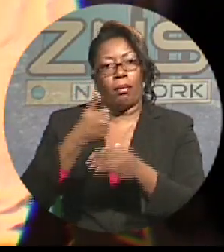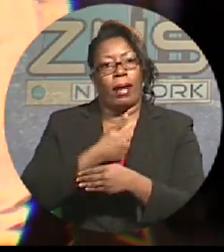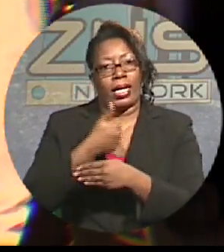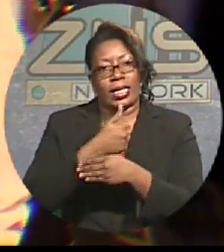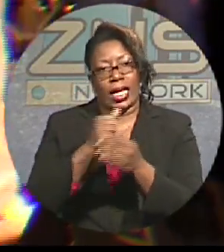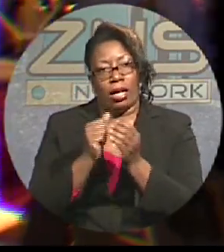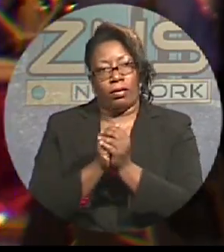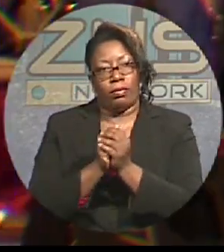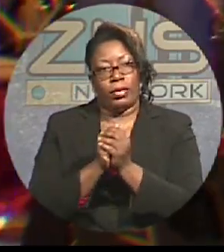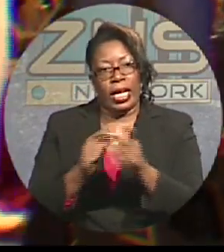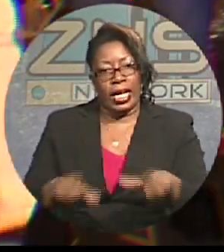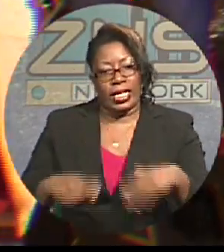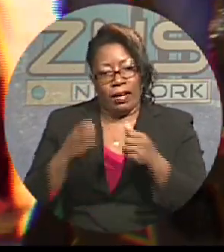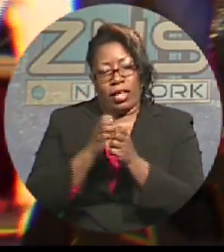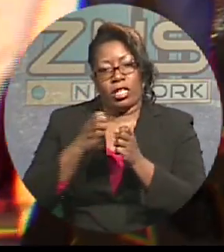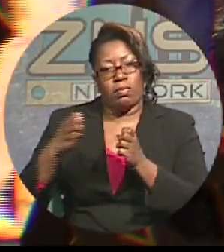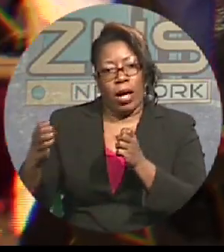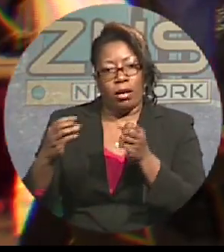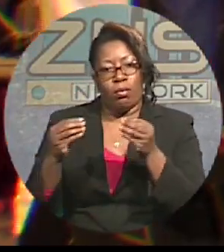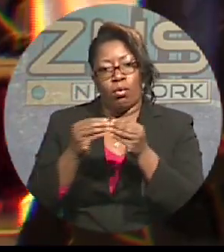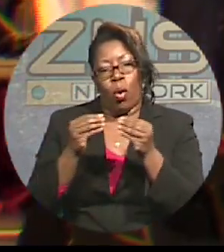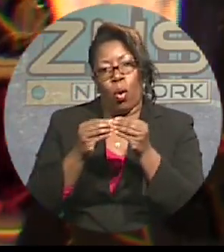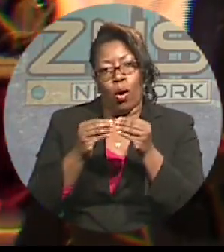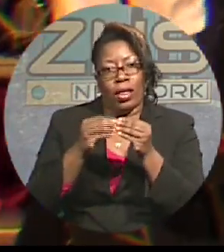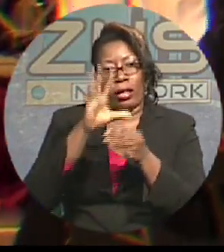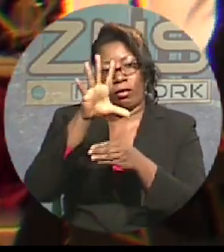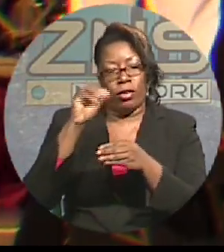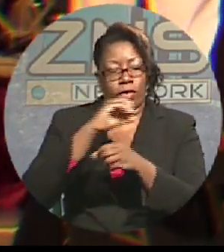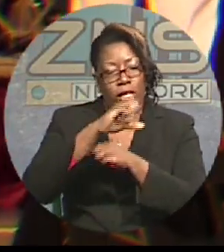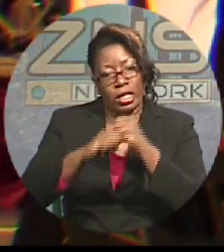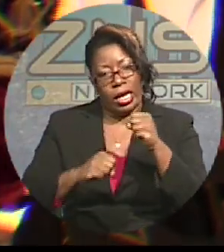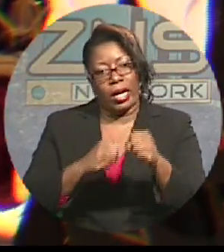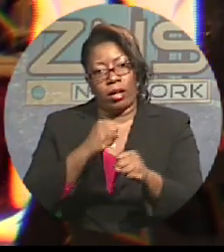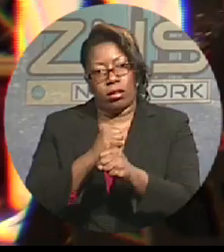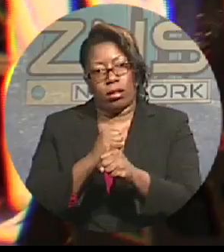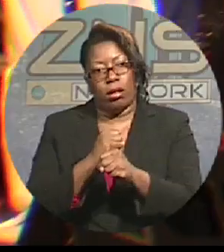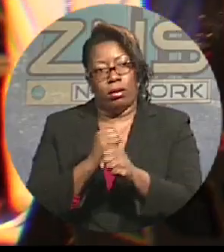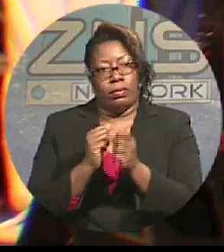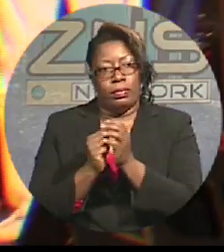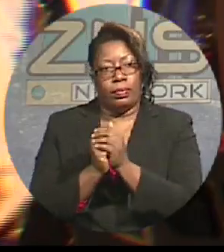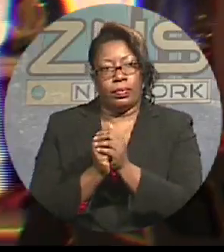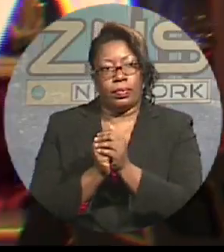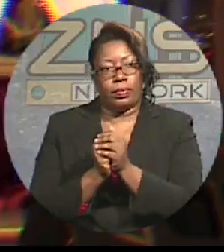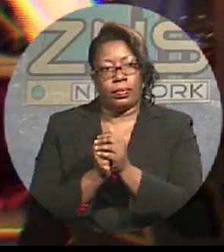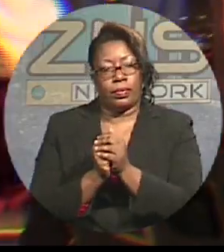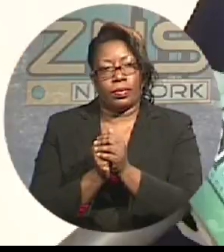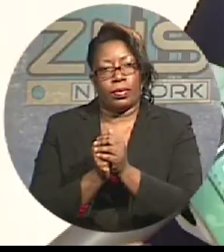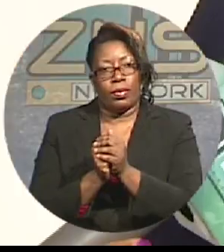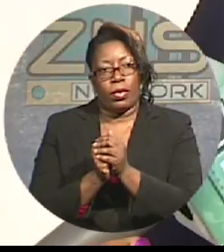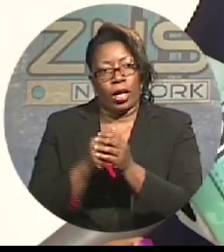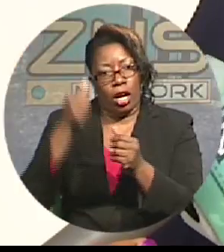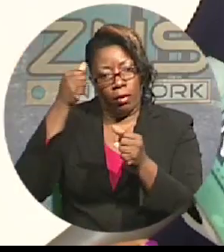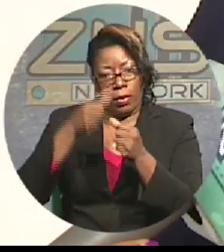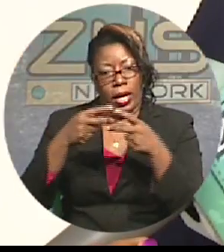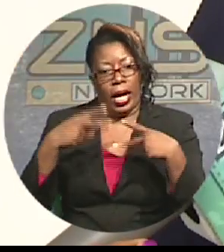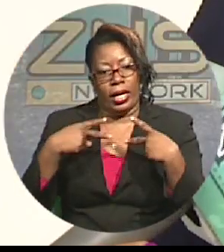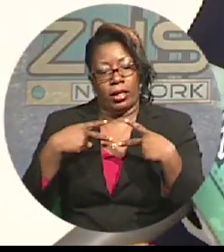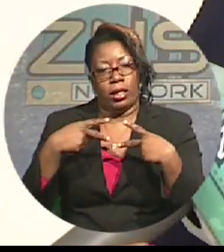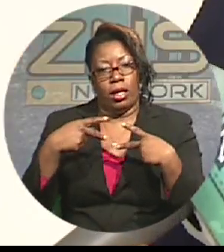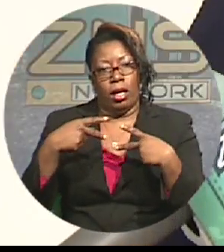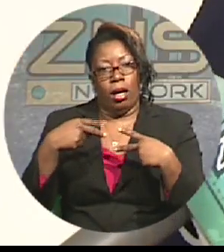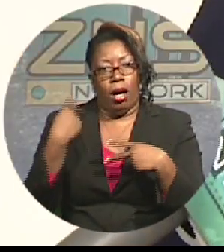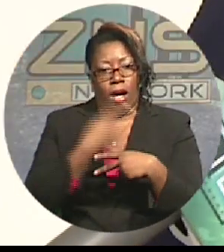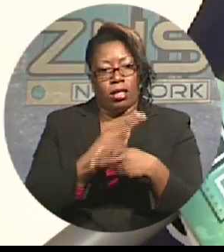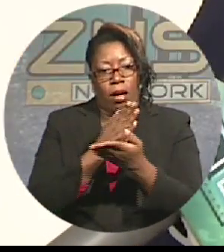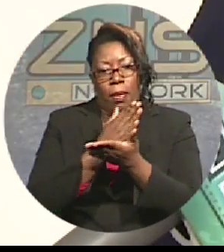more than half a century. His family was always close to him and a big part of what he did. He had us as a part of his entertainment group from the